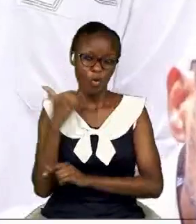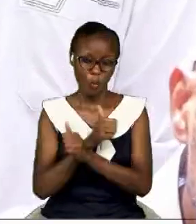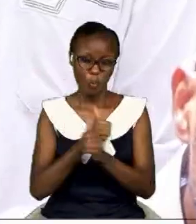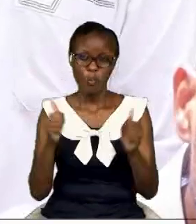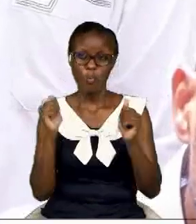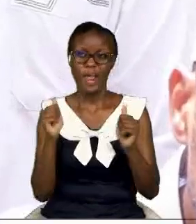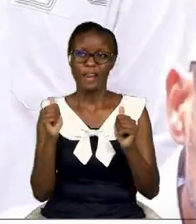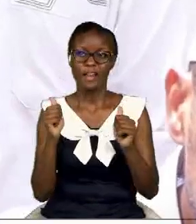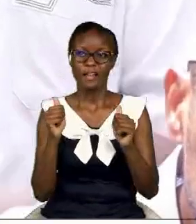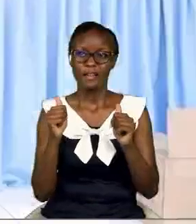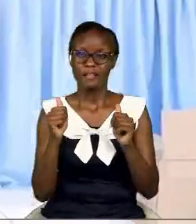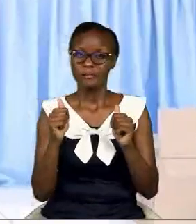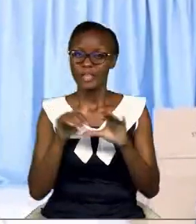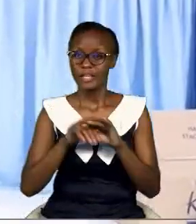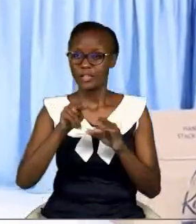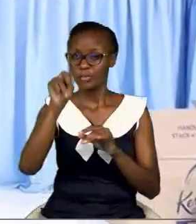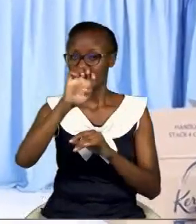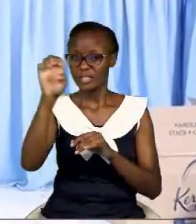larger northeastern region.